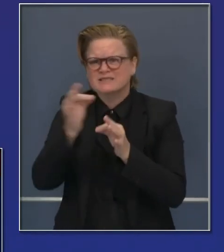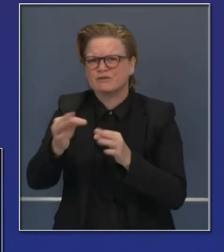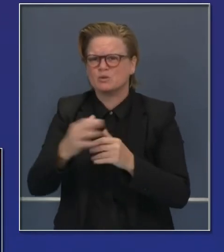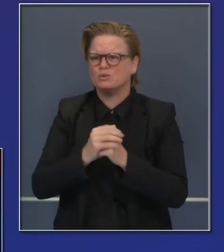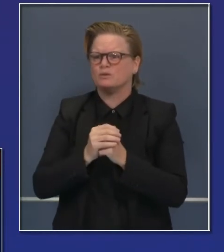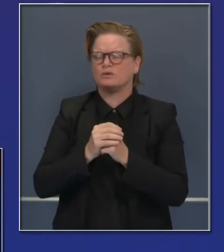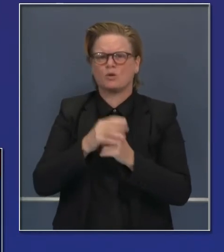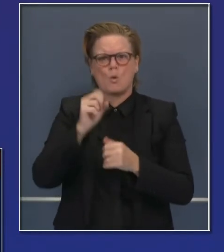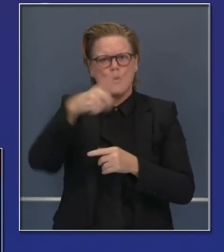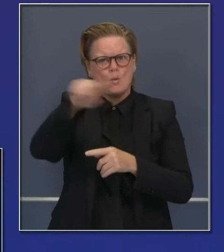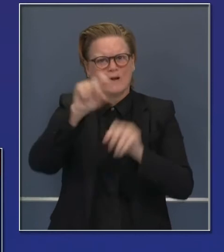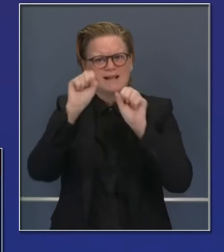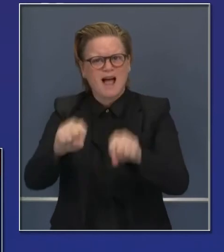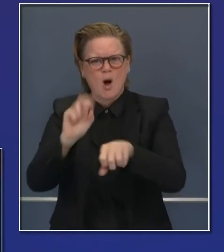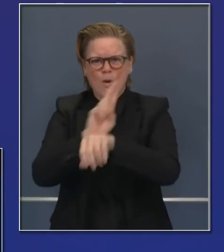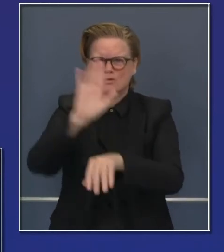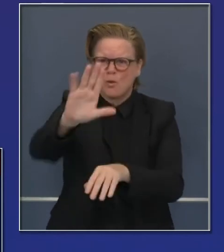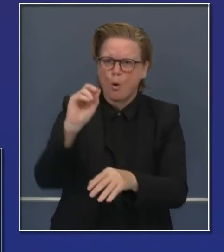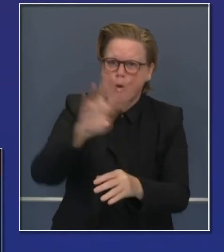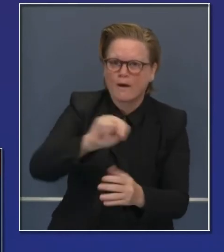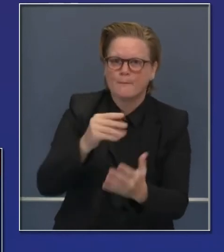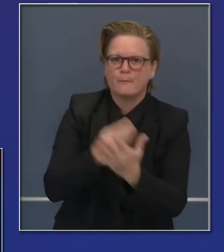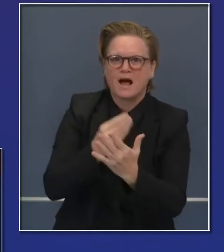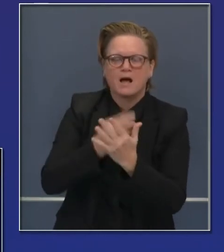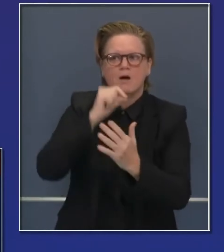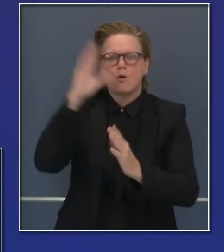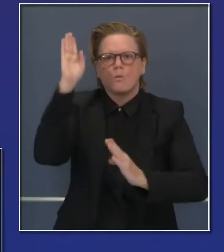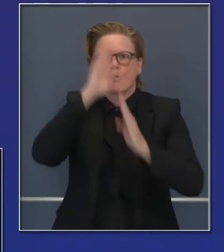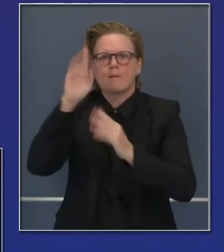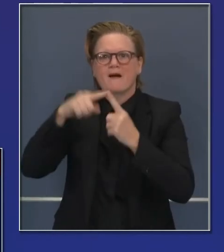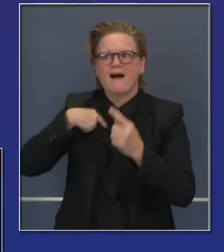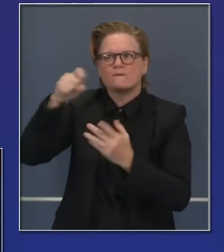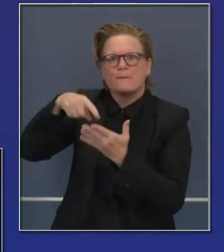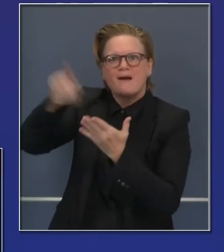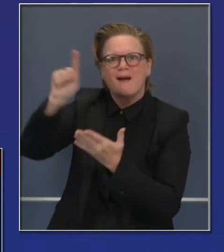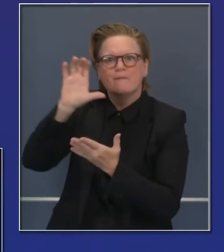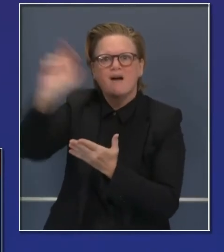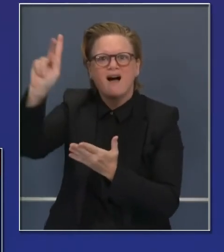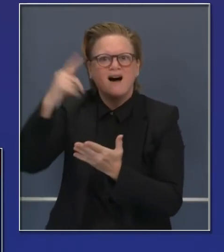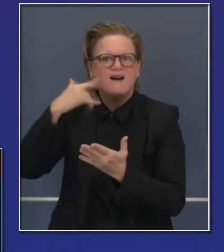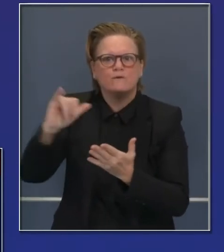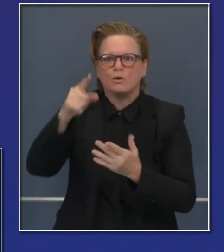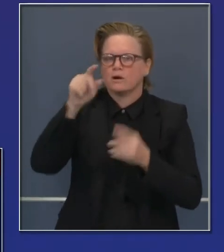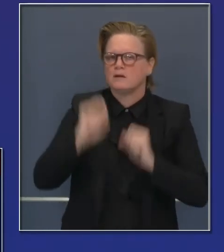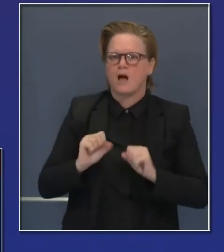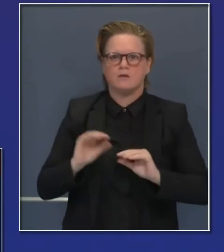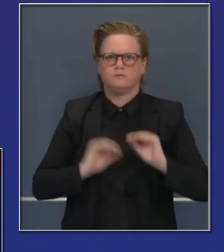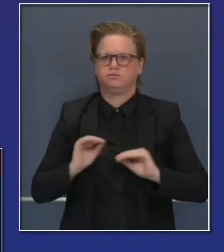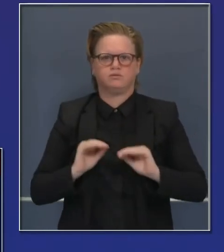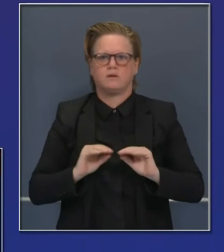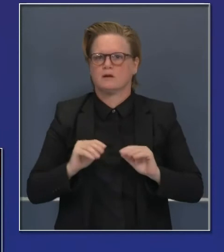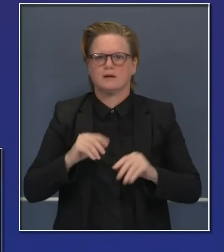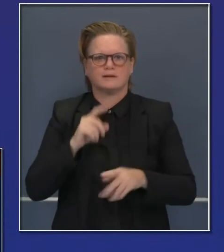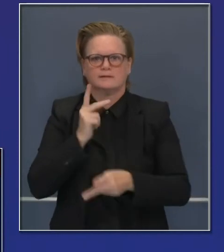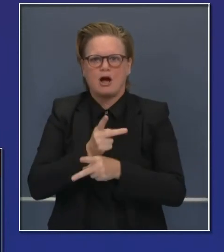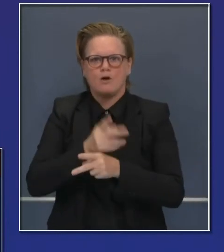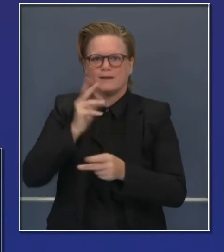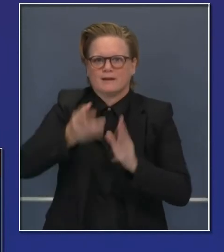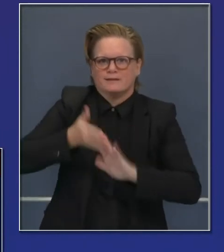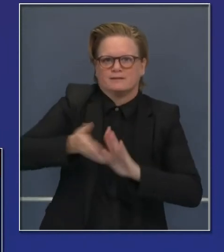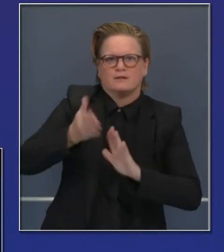to the state. We also provided this $100 million Main Street tax credit. I